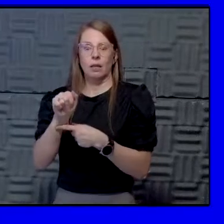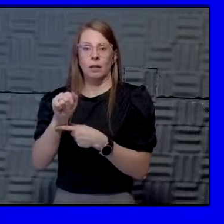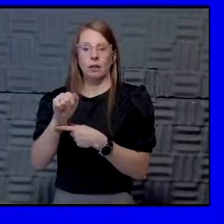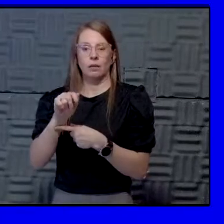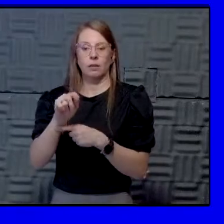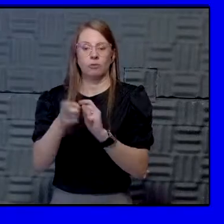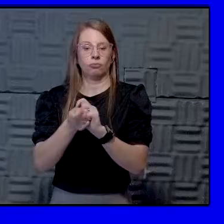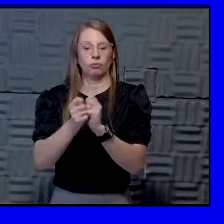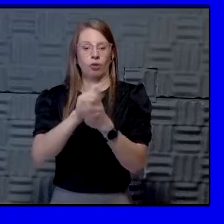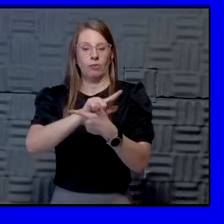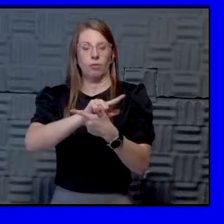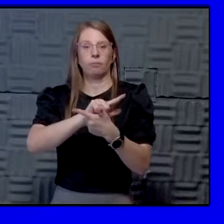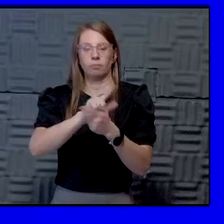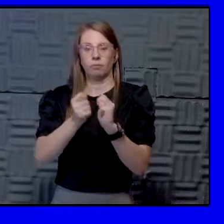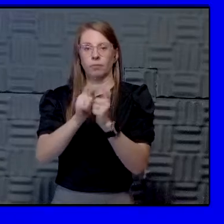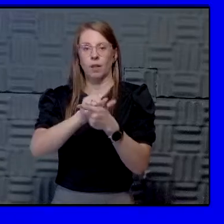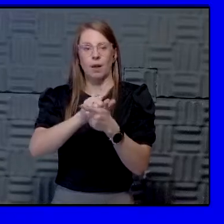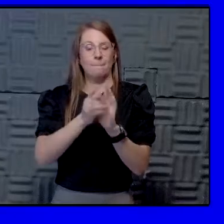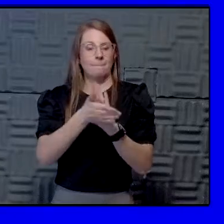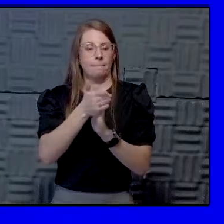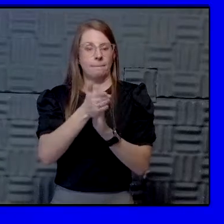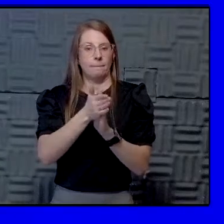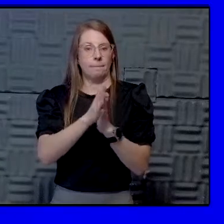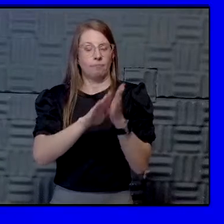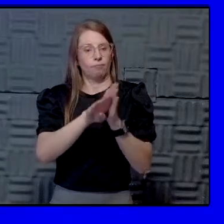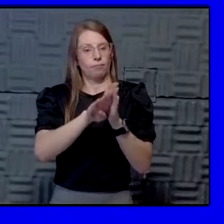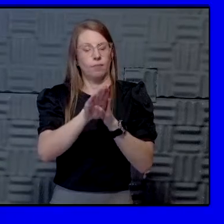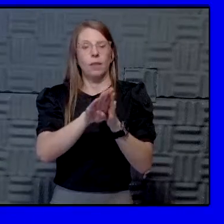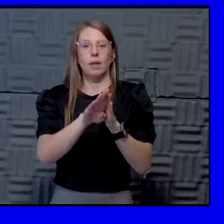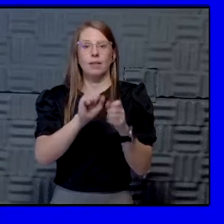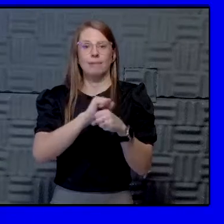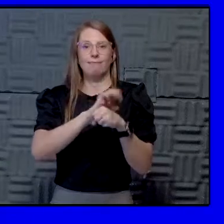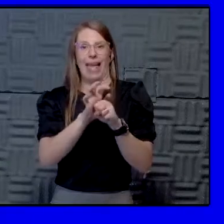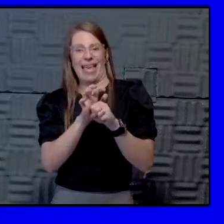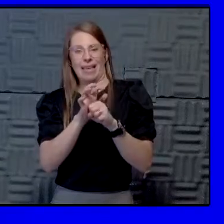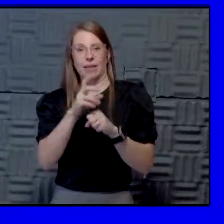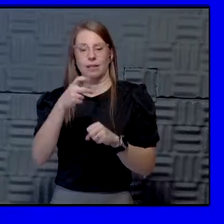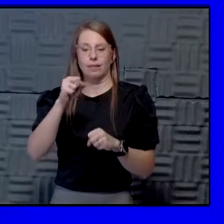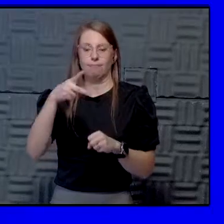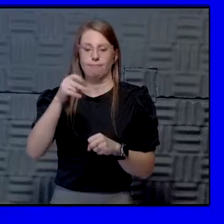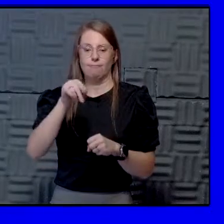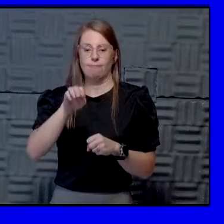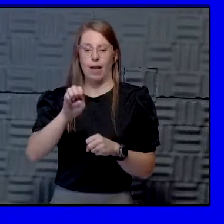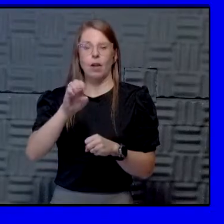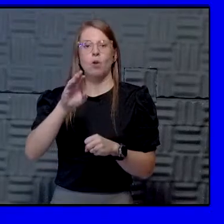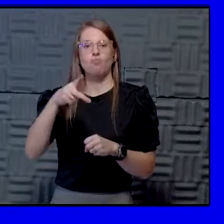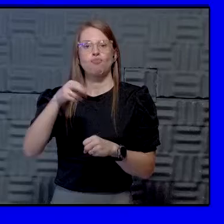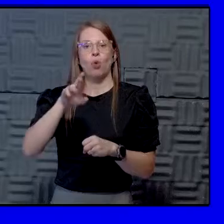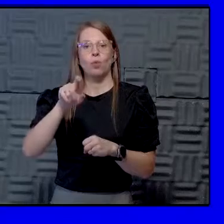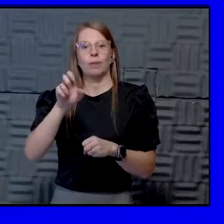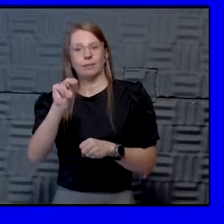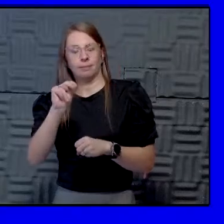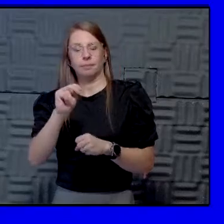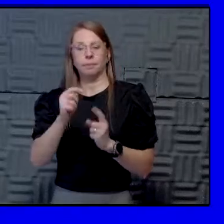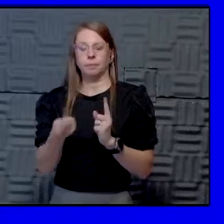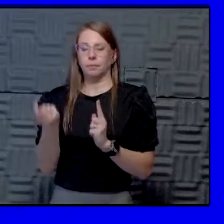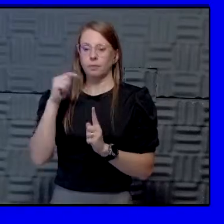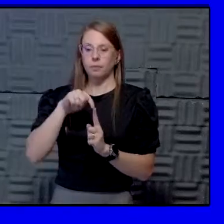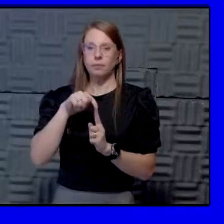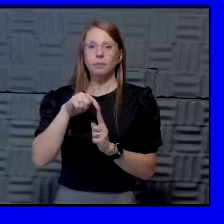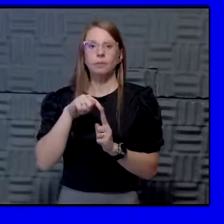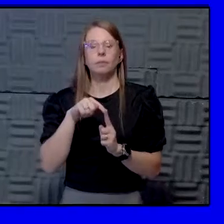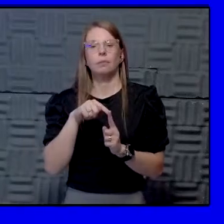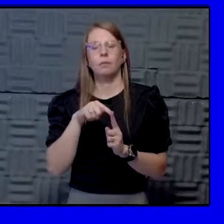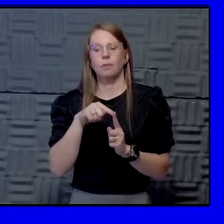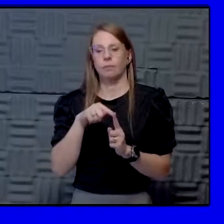gets transcribed and translated to produce that spike protein. I don't think, again, just as we are going back to the